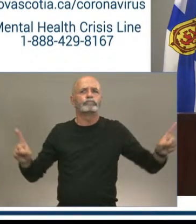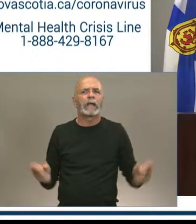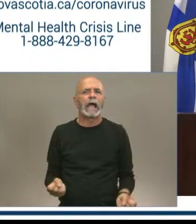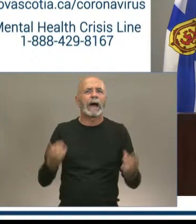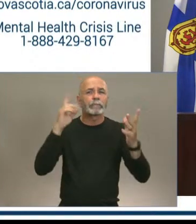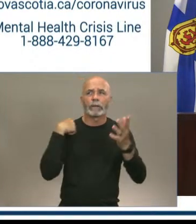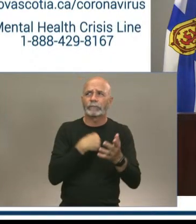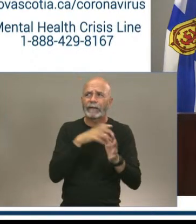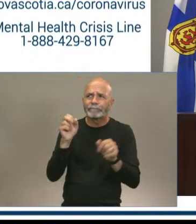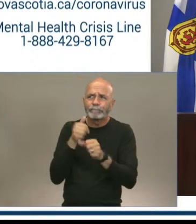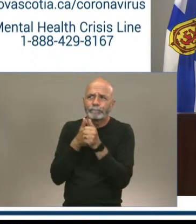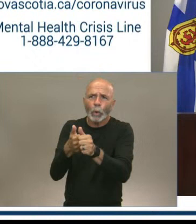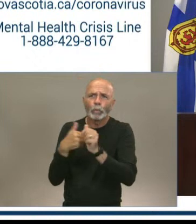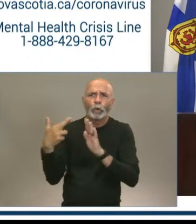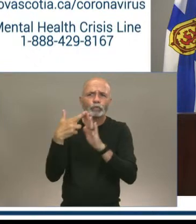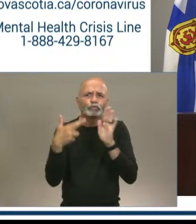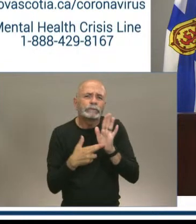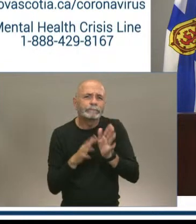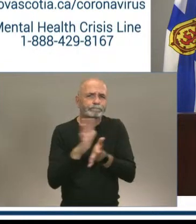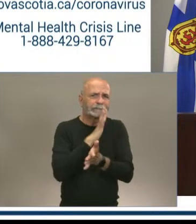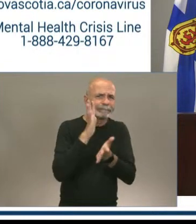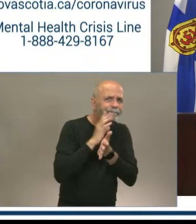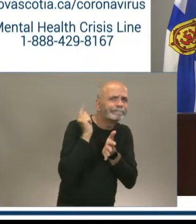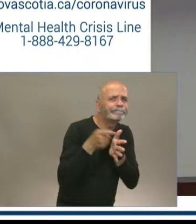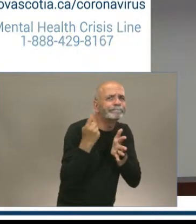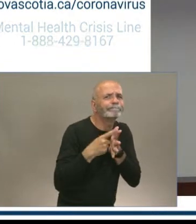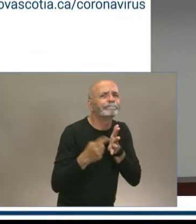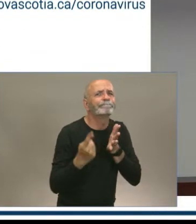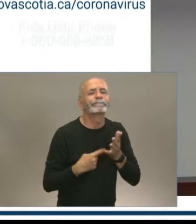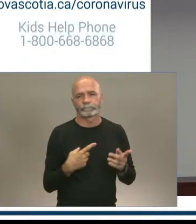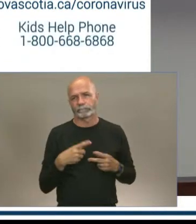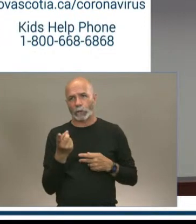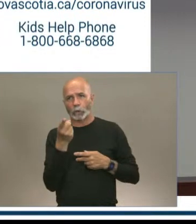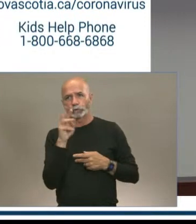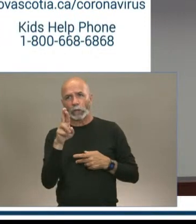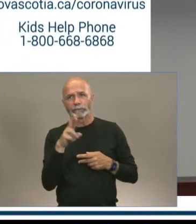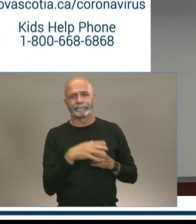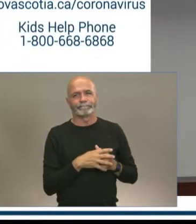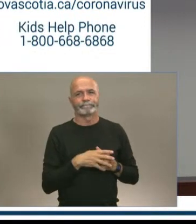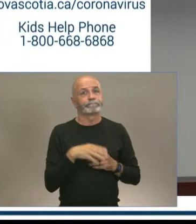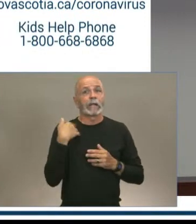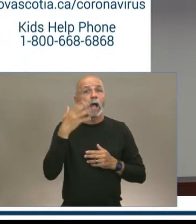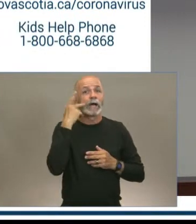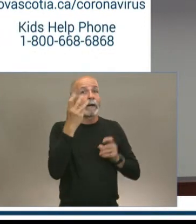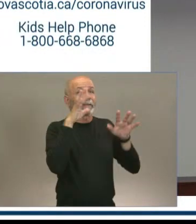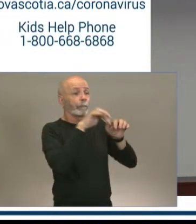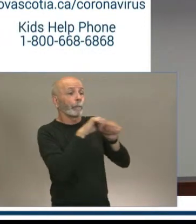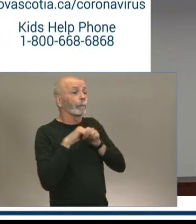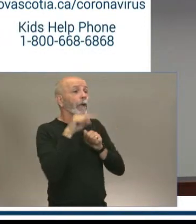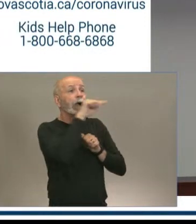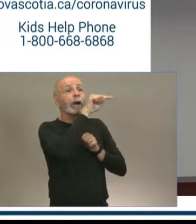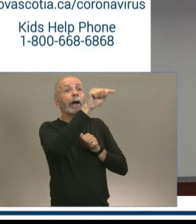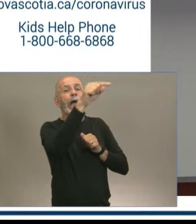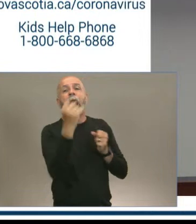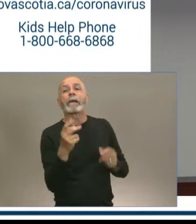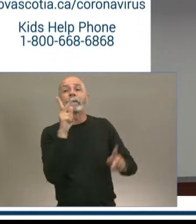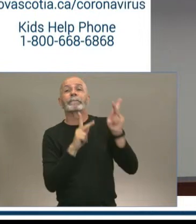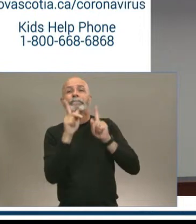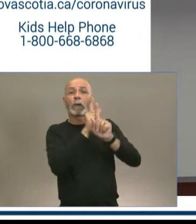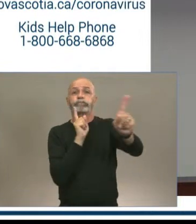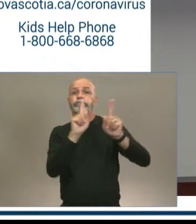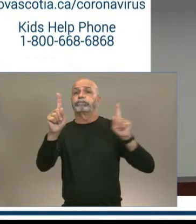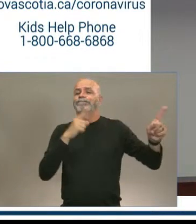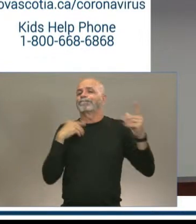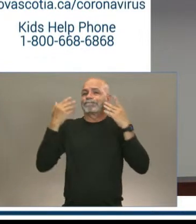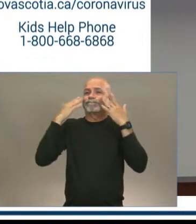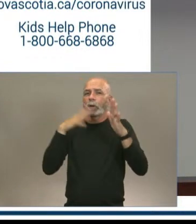the protocols? I don't have the exact number. I was on a call earlier today. We're certainly going to have maintain the presence we've had,